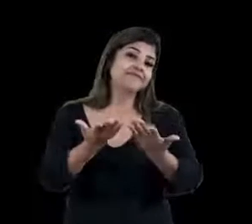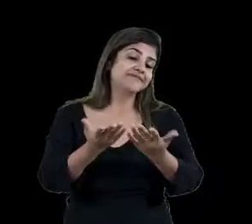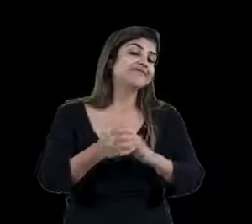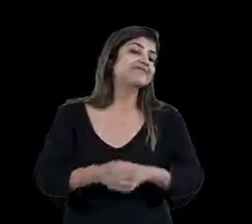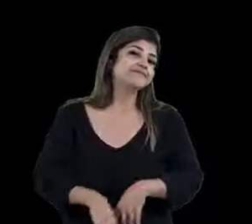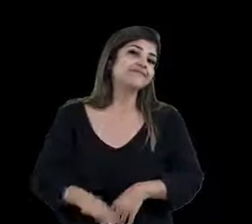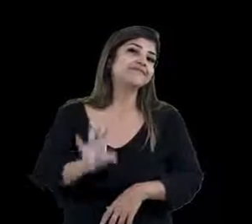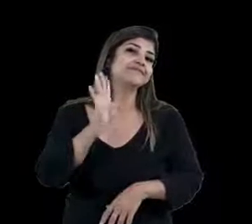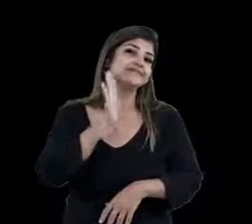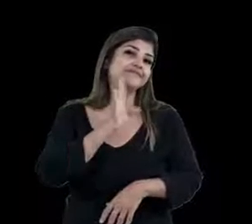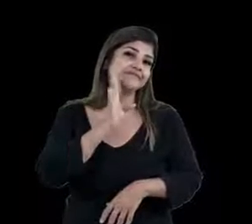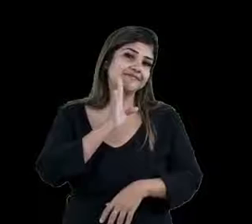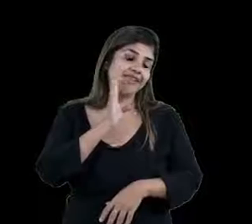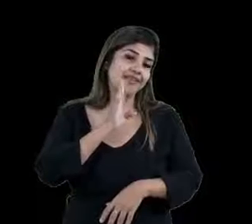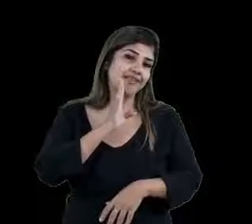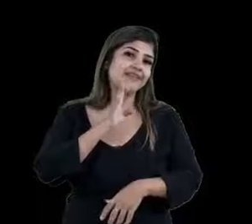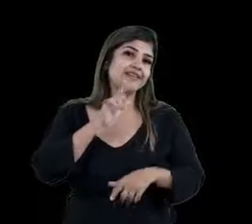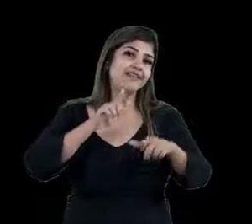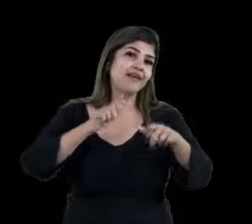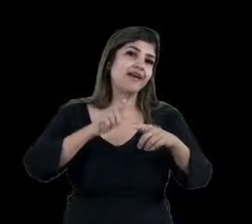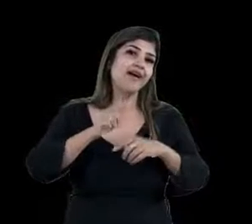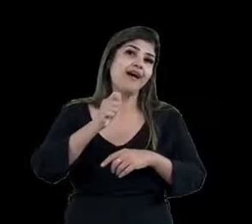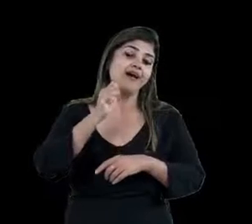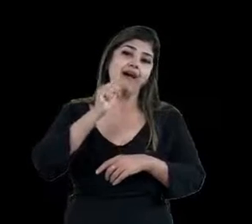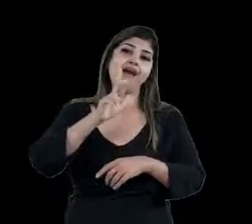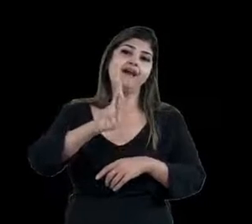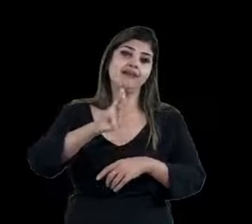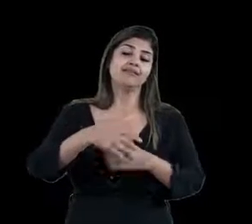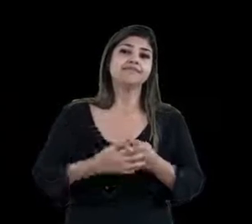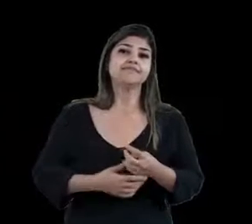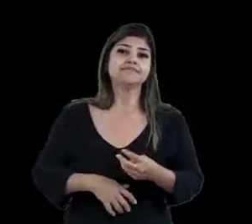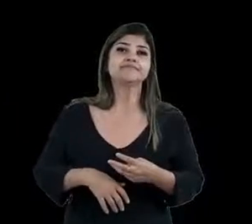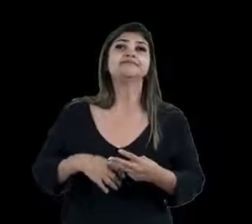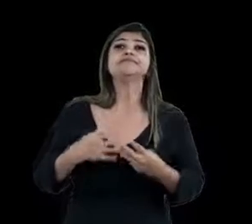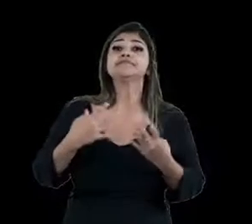So it was worthwhile to do the air experience with them.